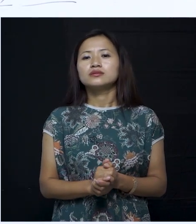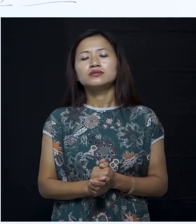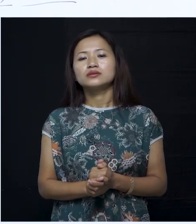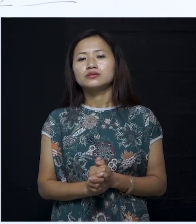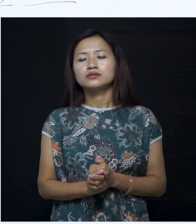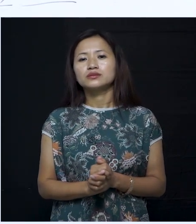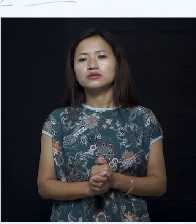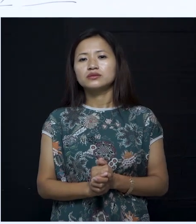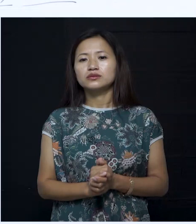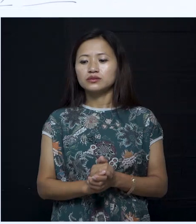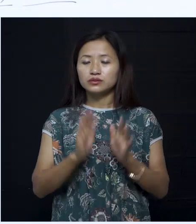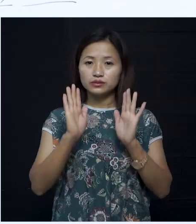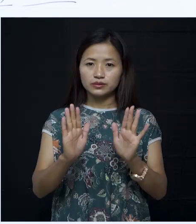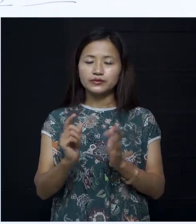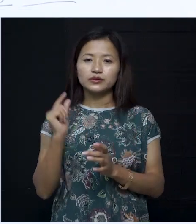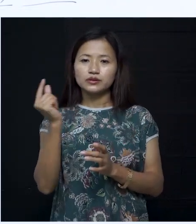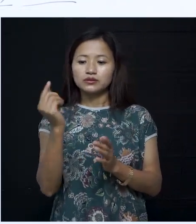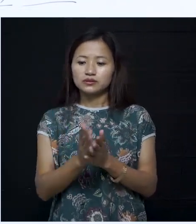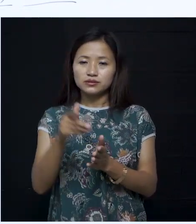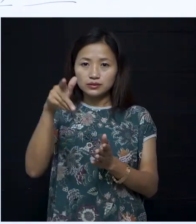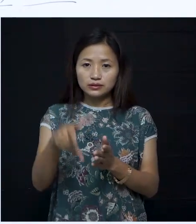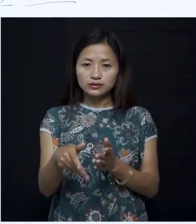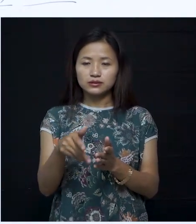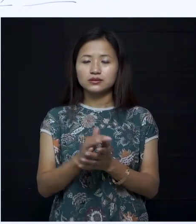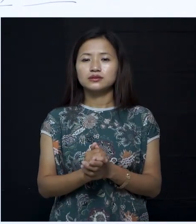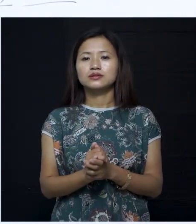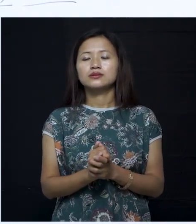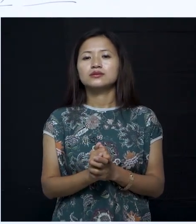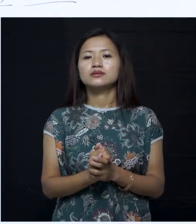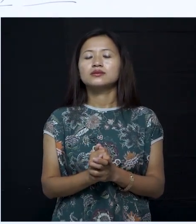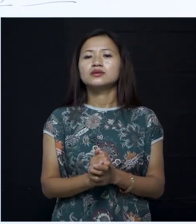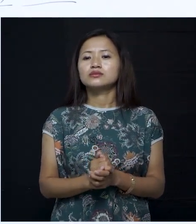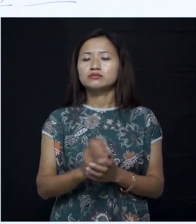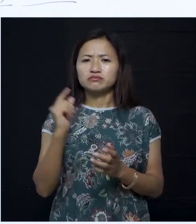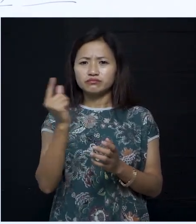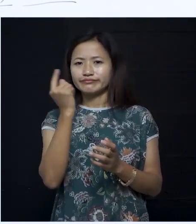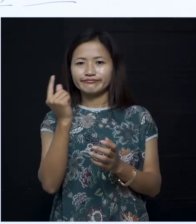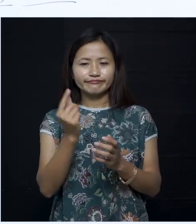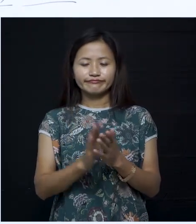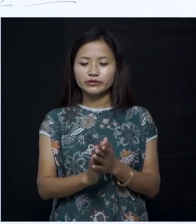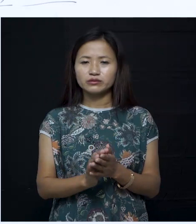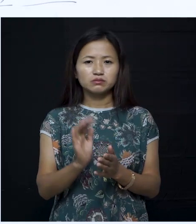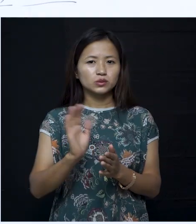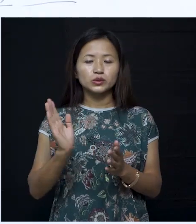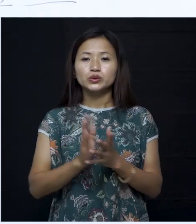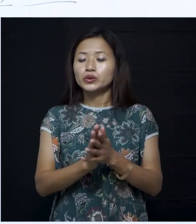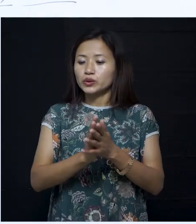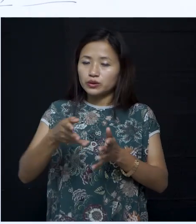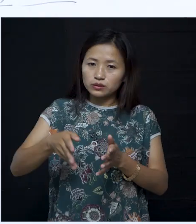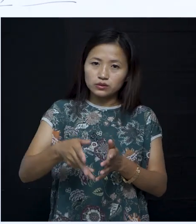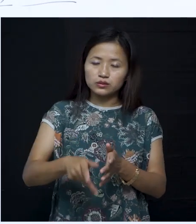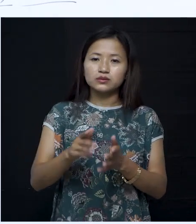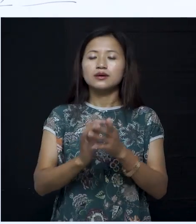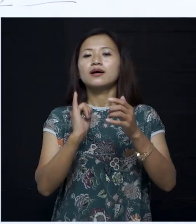case, you have to use the word its, but do not use it apostrophe s. You are already in class 10 and you have to